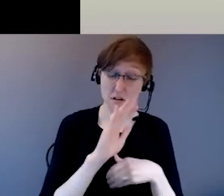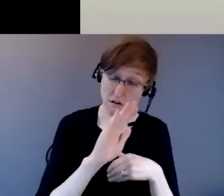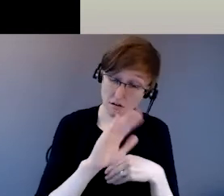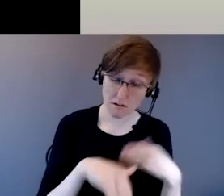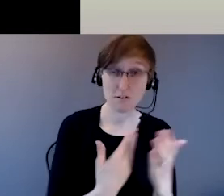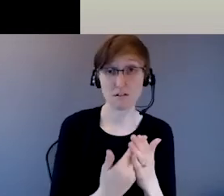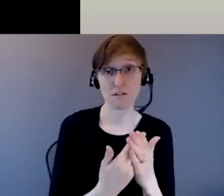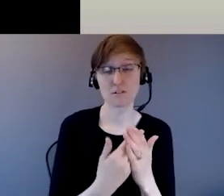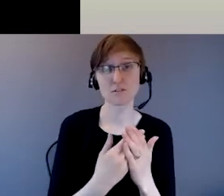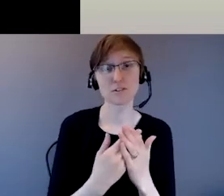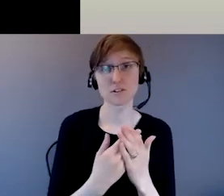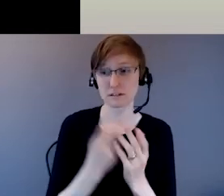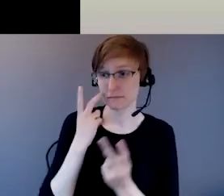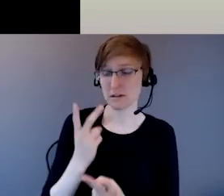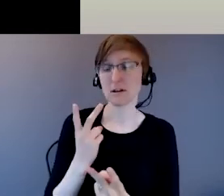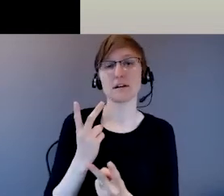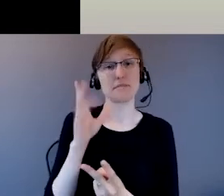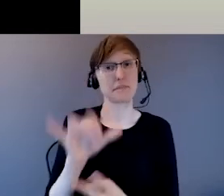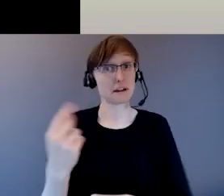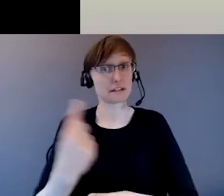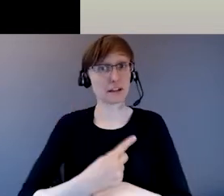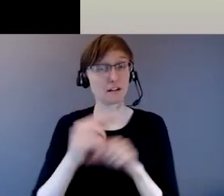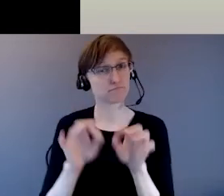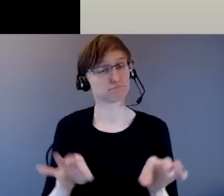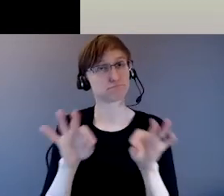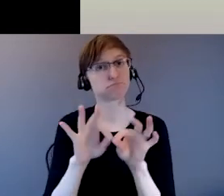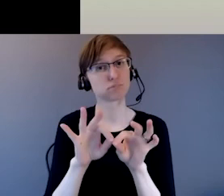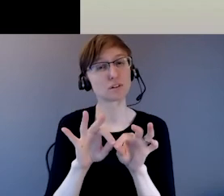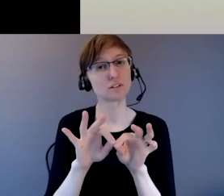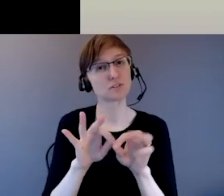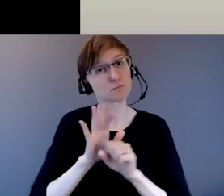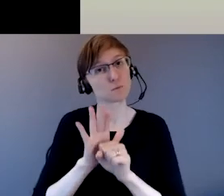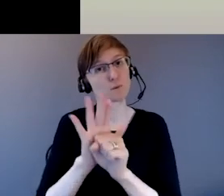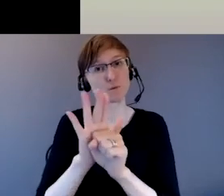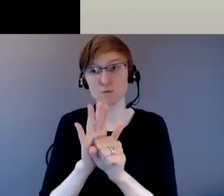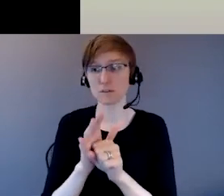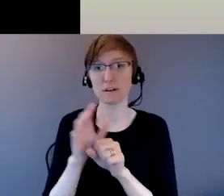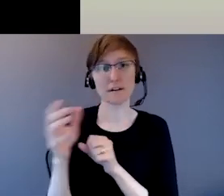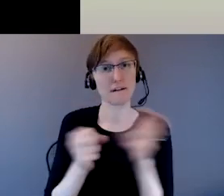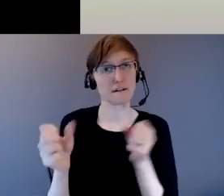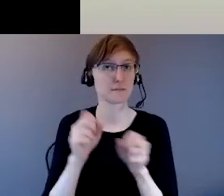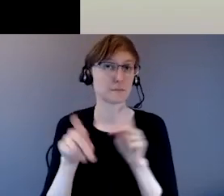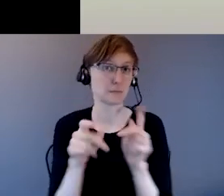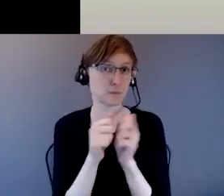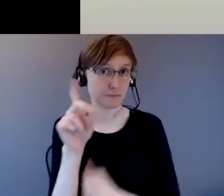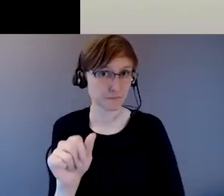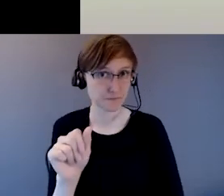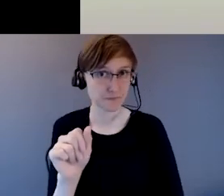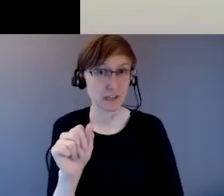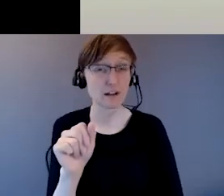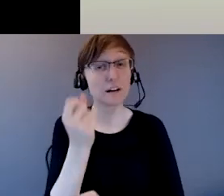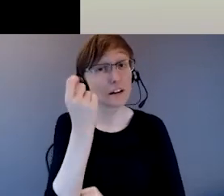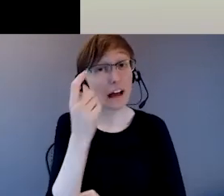Mentoring Day as an important part in helping to promote the hiring of people with disabilities. But it doesn't stop at hiring,